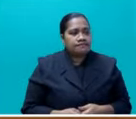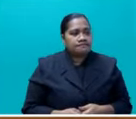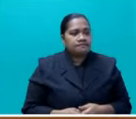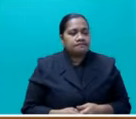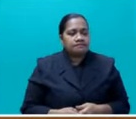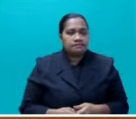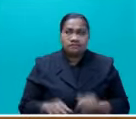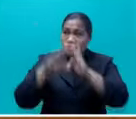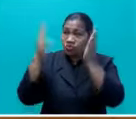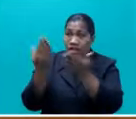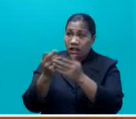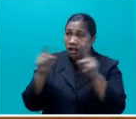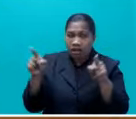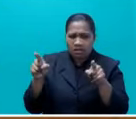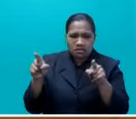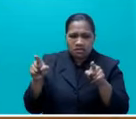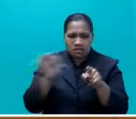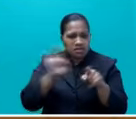we can accept such blunders.